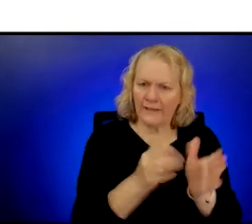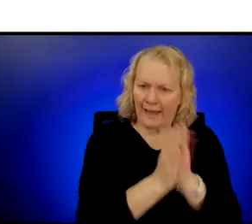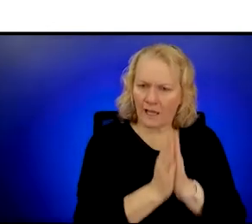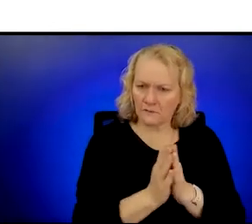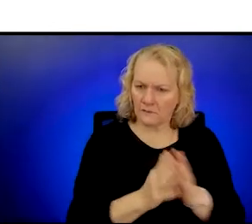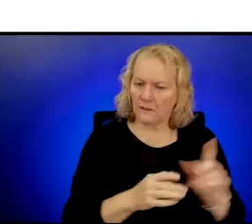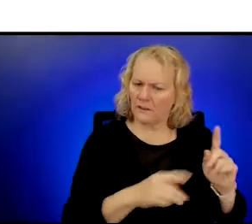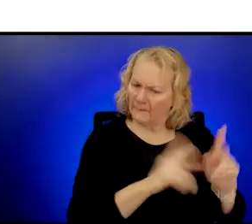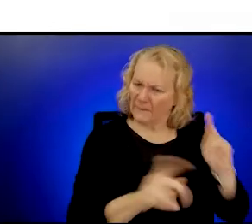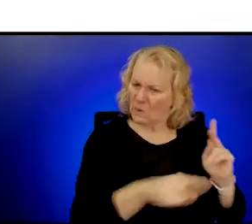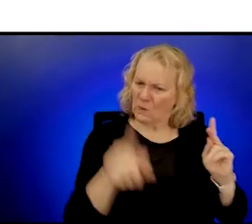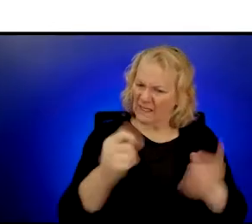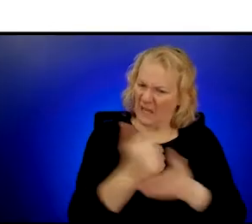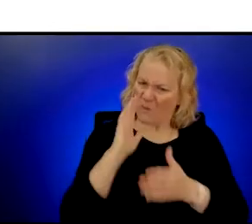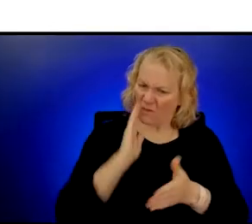they need it.